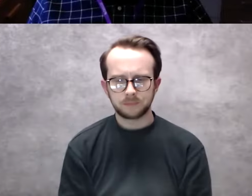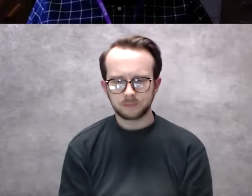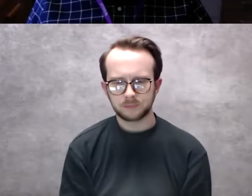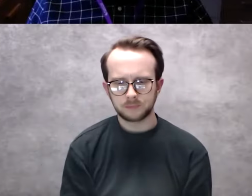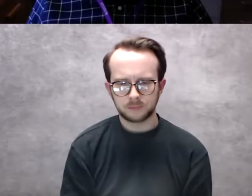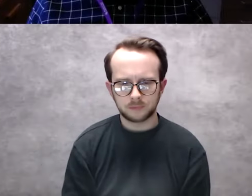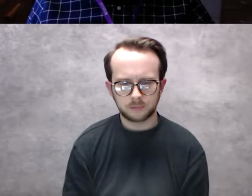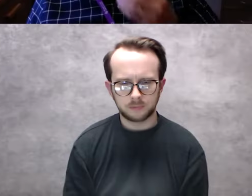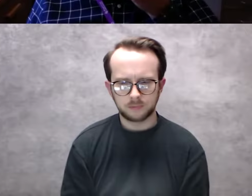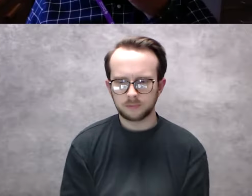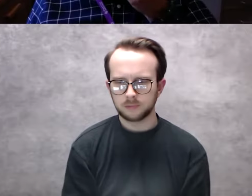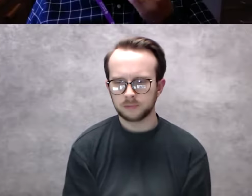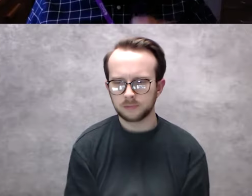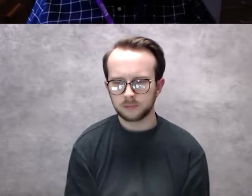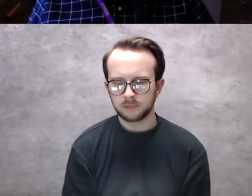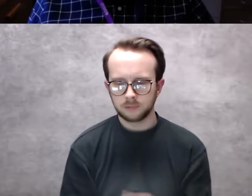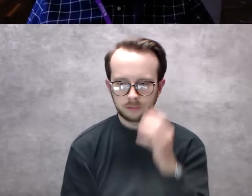Okay.